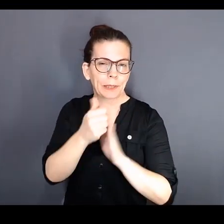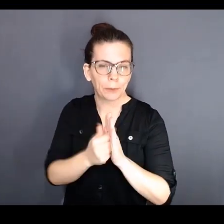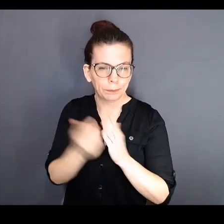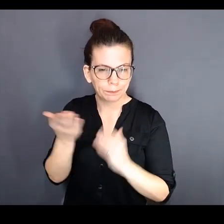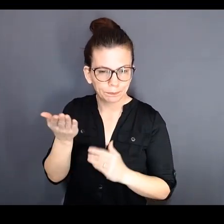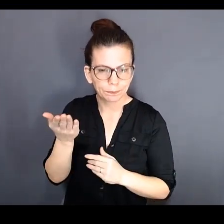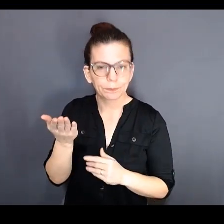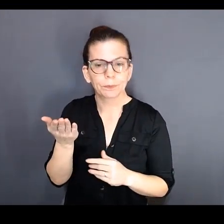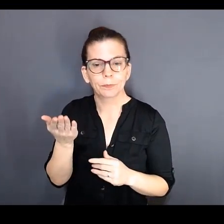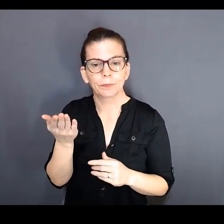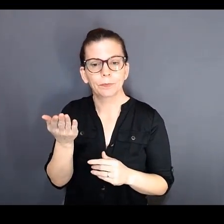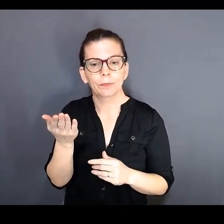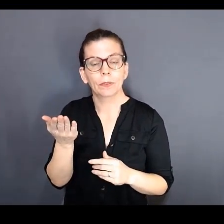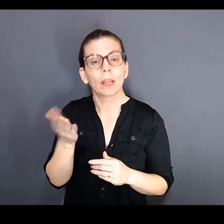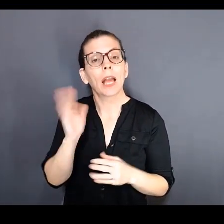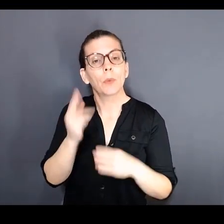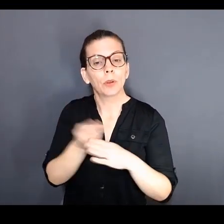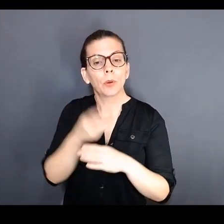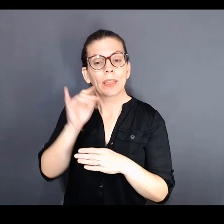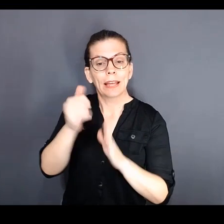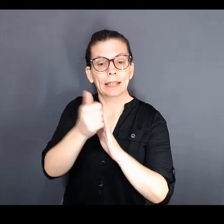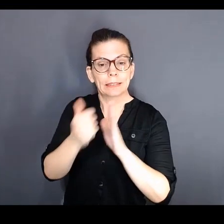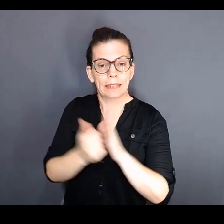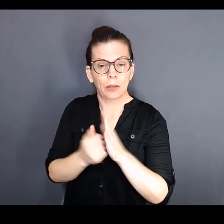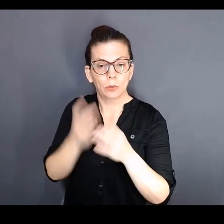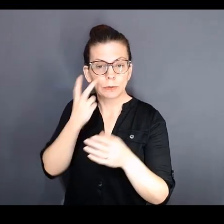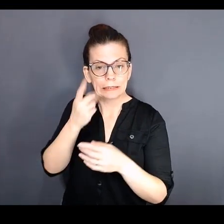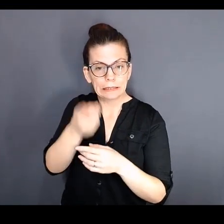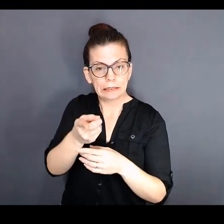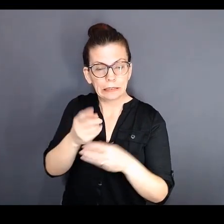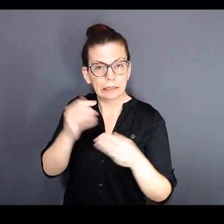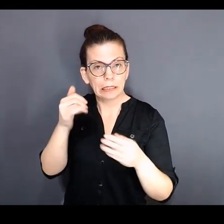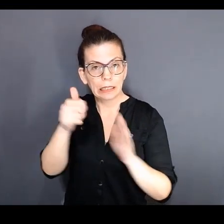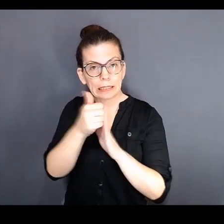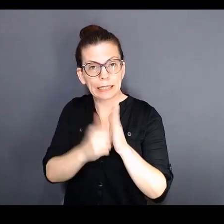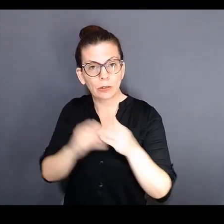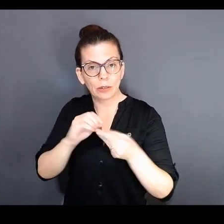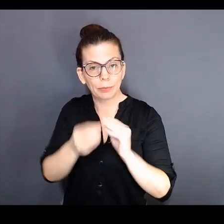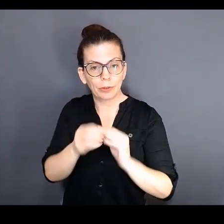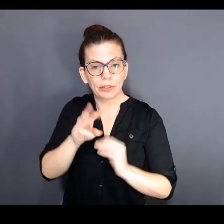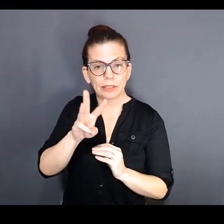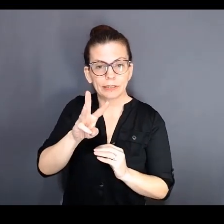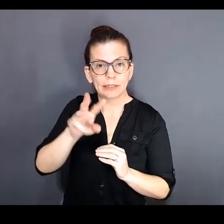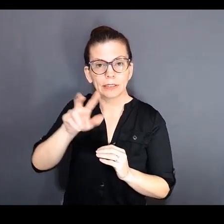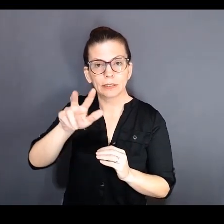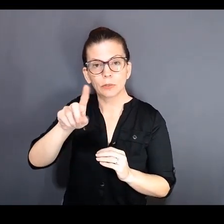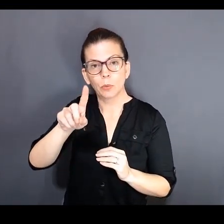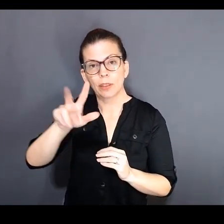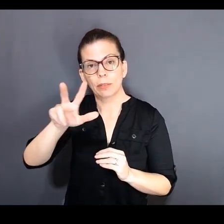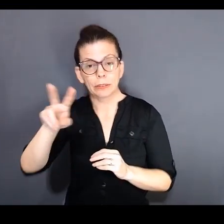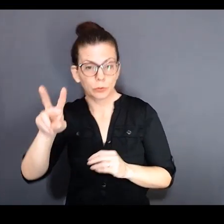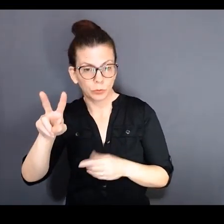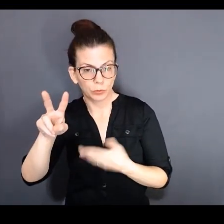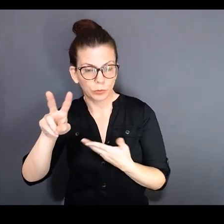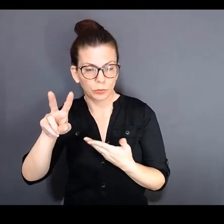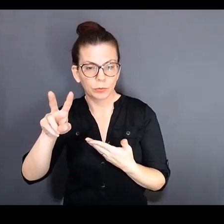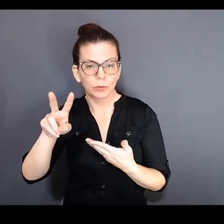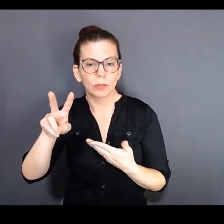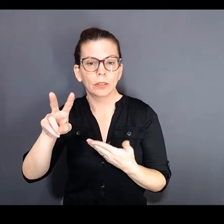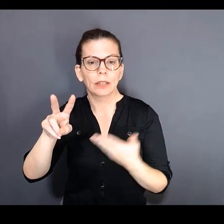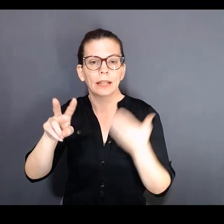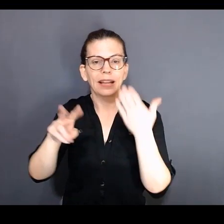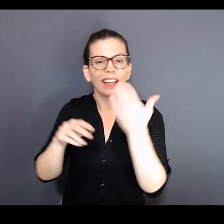org management account. And I'll use this account. You can see account number starting in